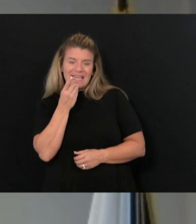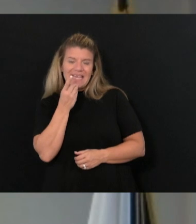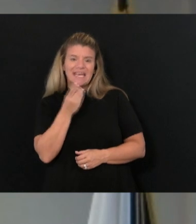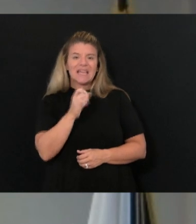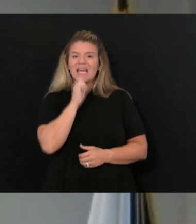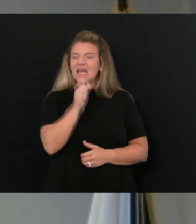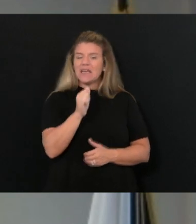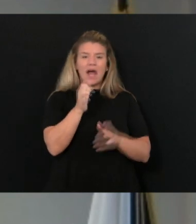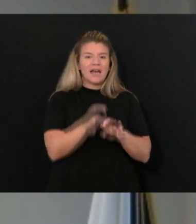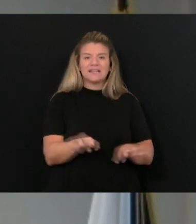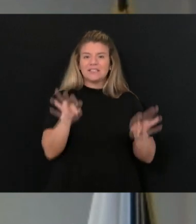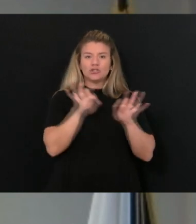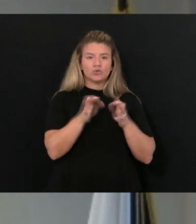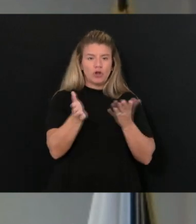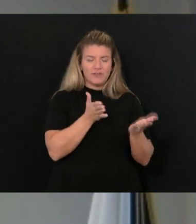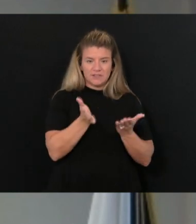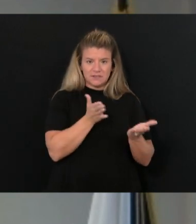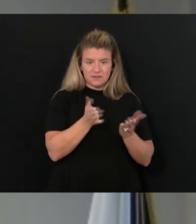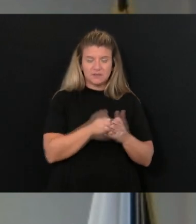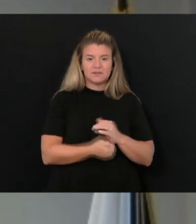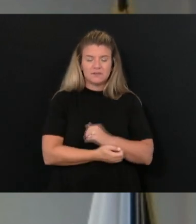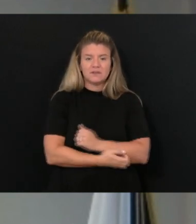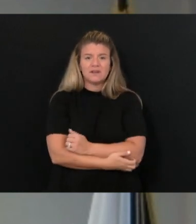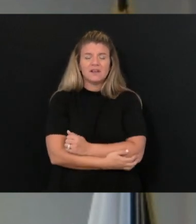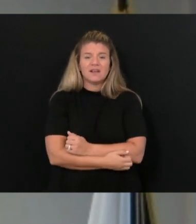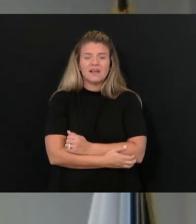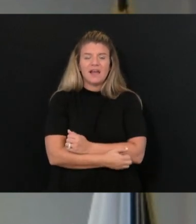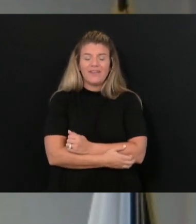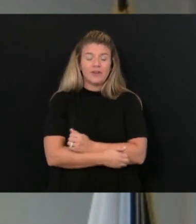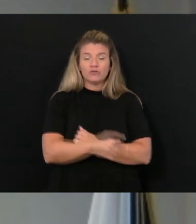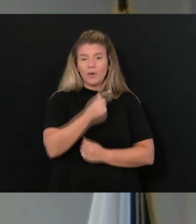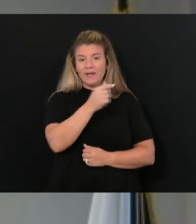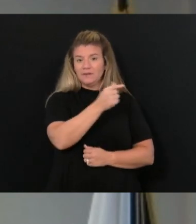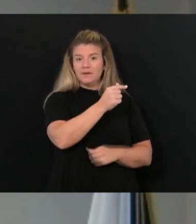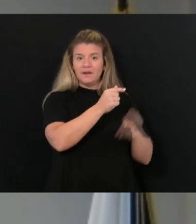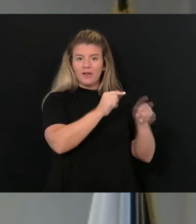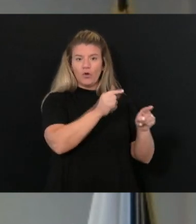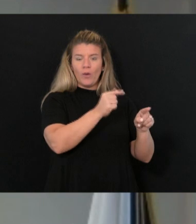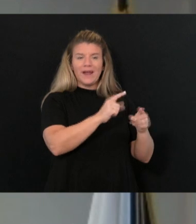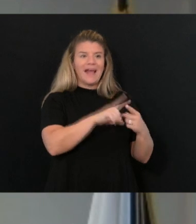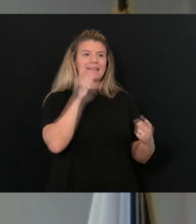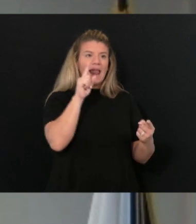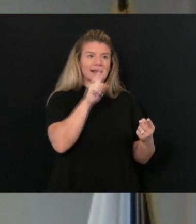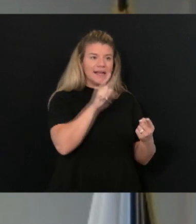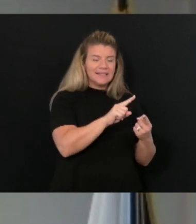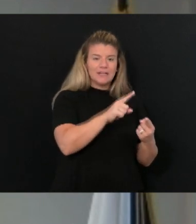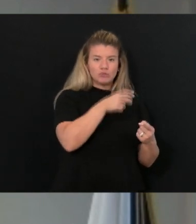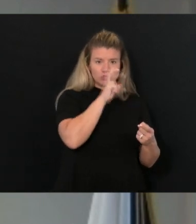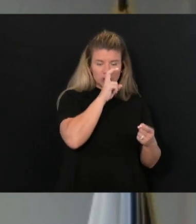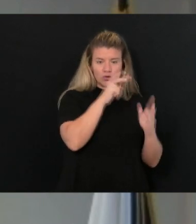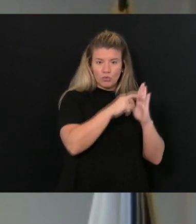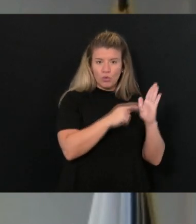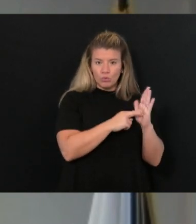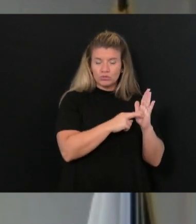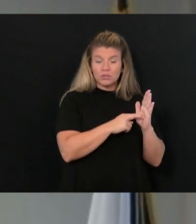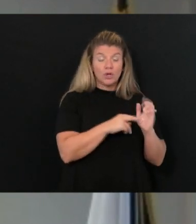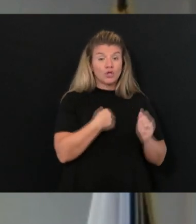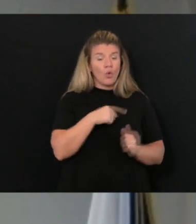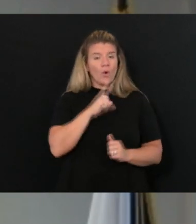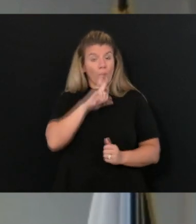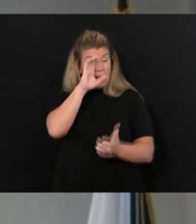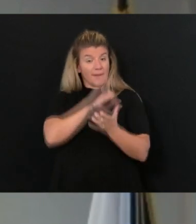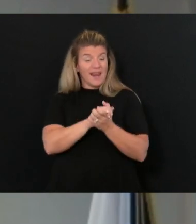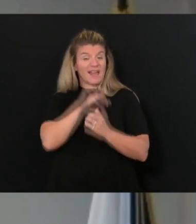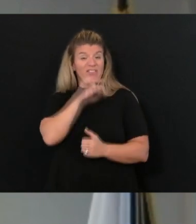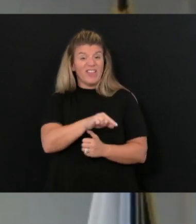non-essential services. And of course, green is even with fewer restrictions. So we believe this alert system